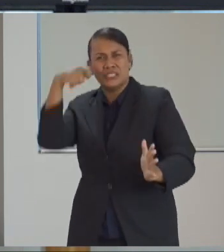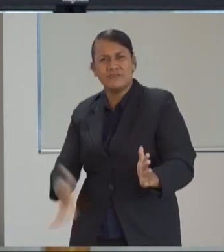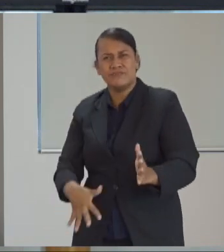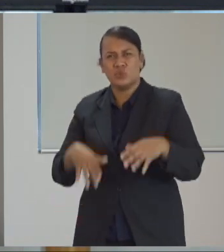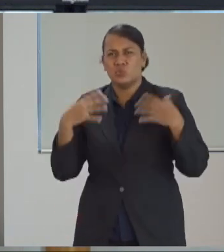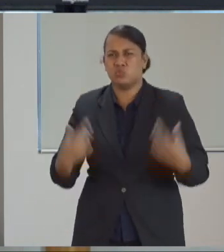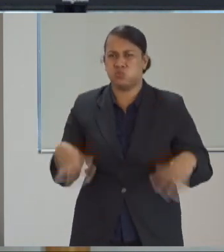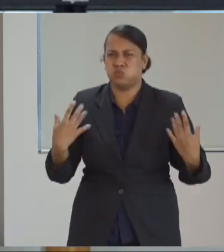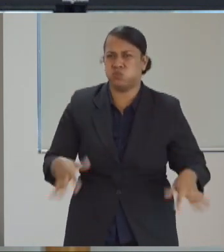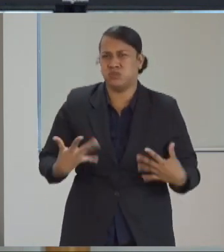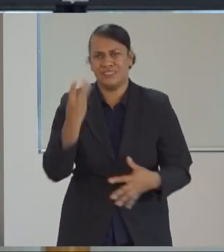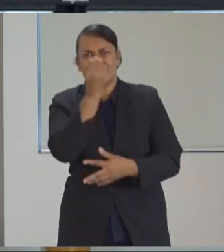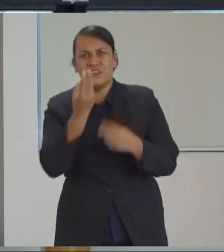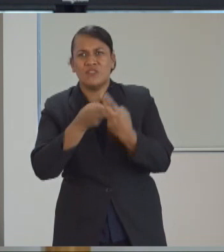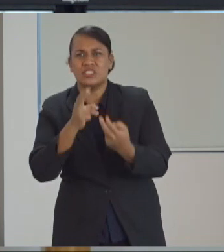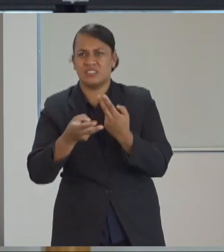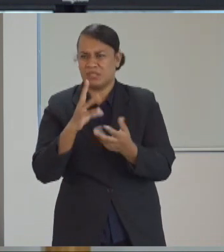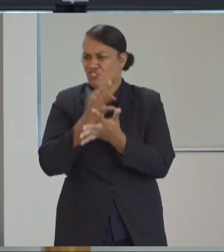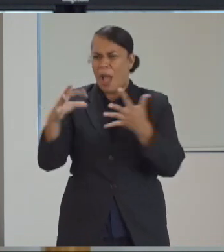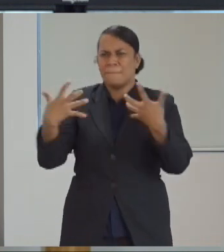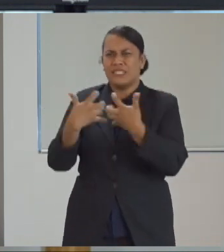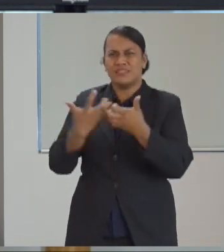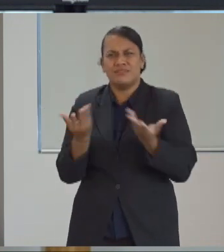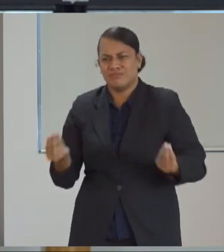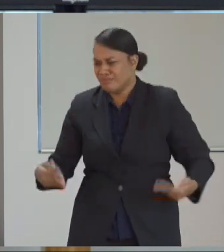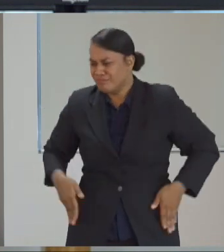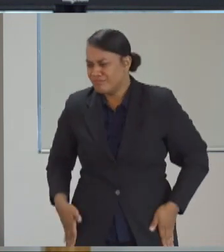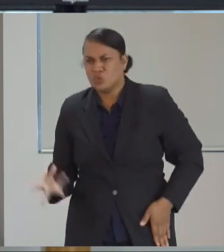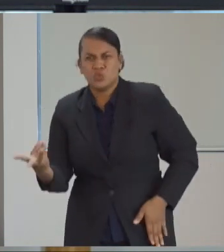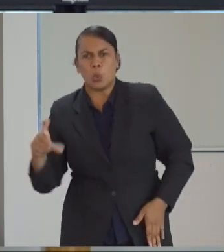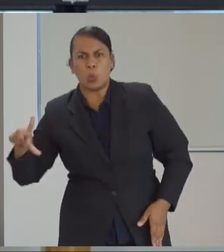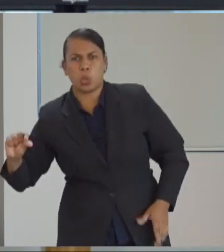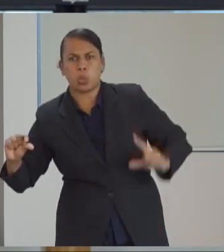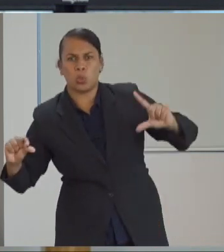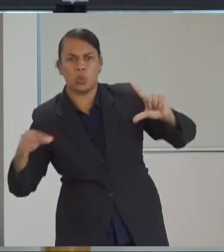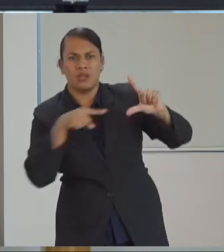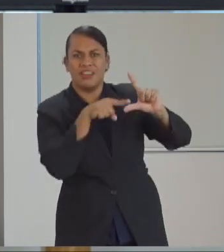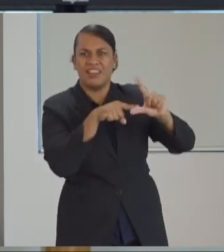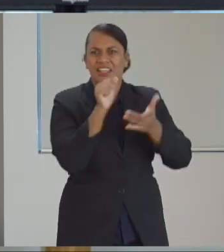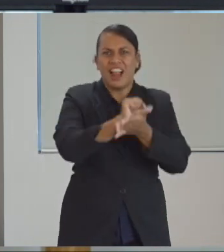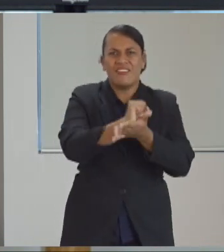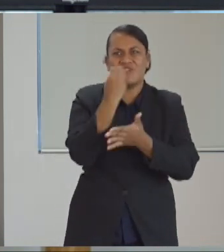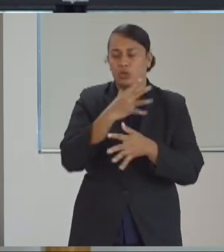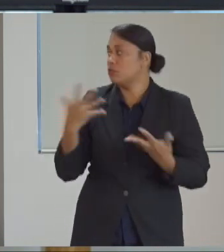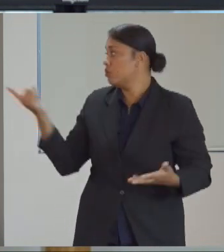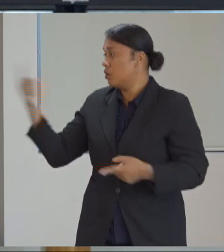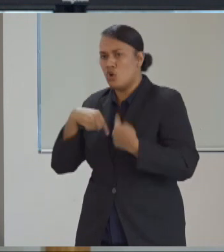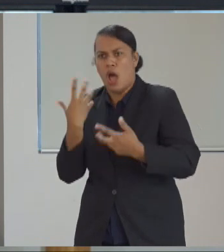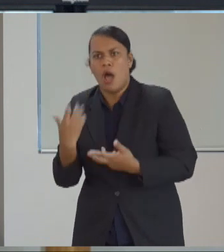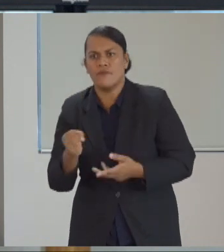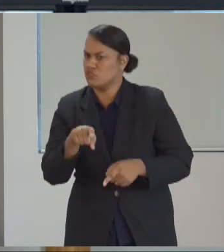And whether it'll be really well, at this point in time, these are the resources we've made available. There's obviously a lot more people who will come on board soon as we have more job